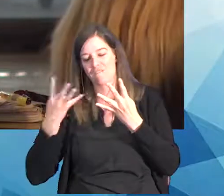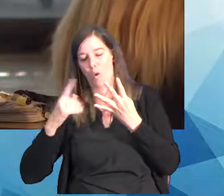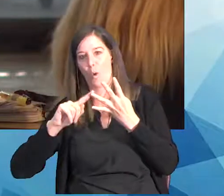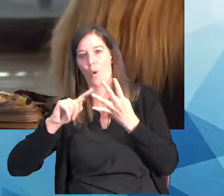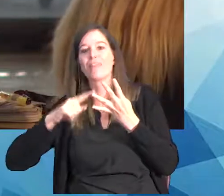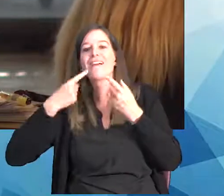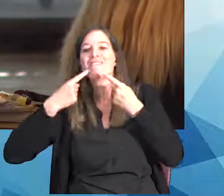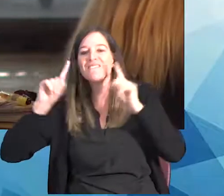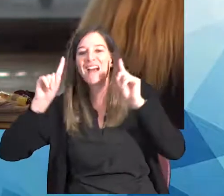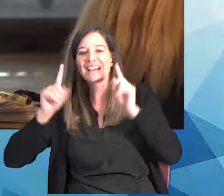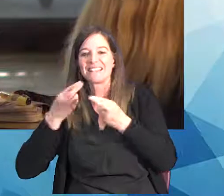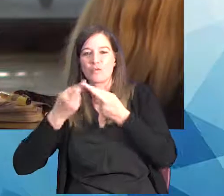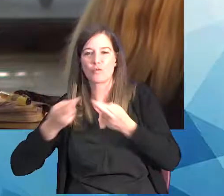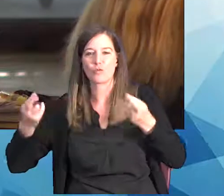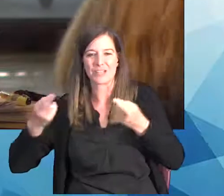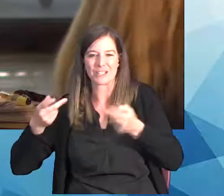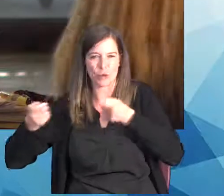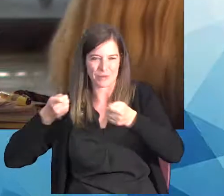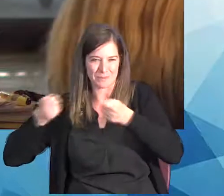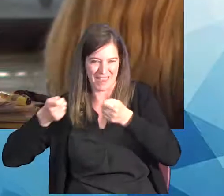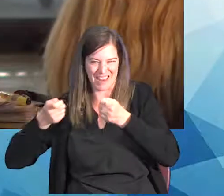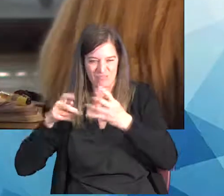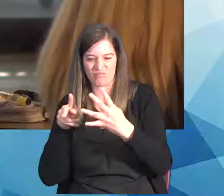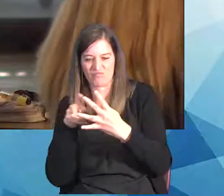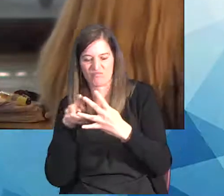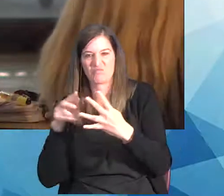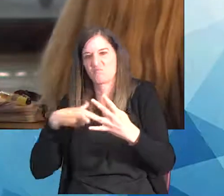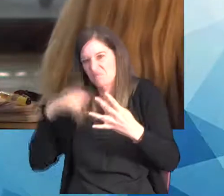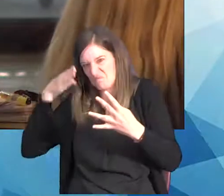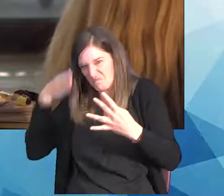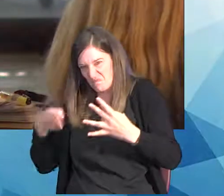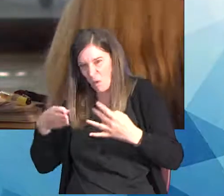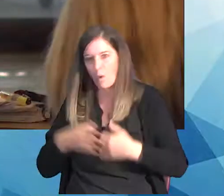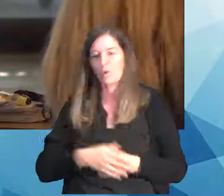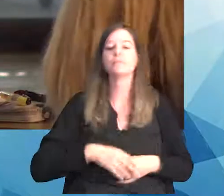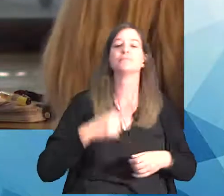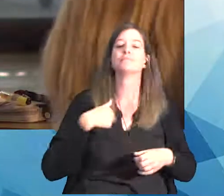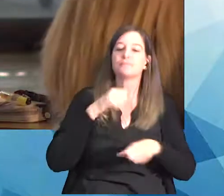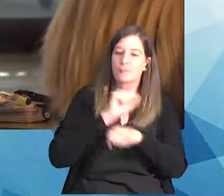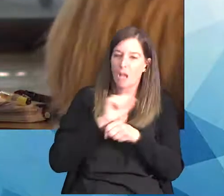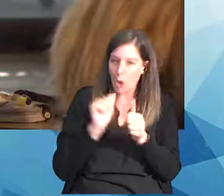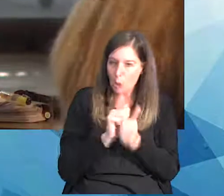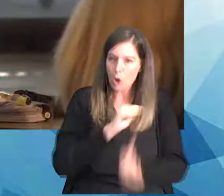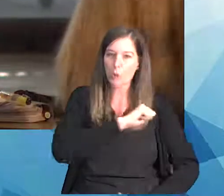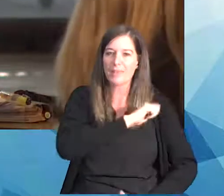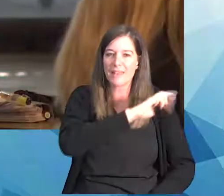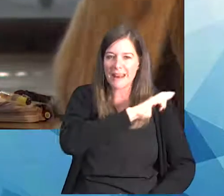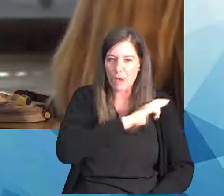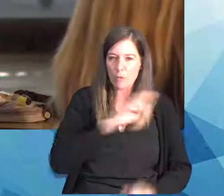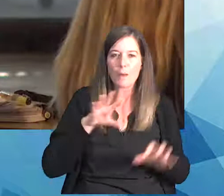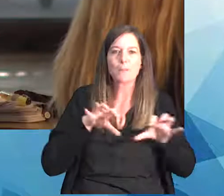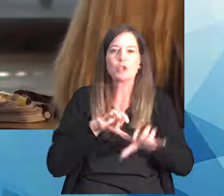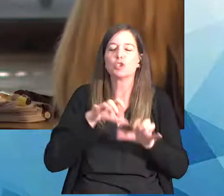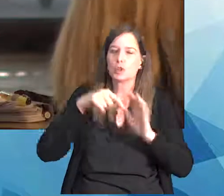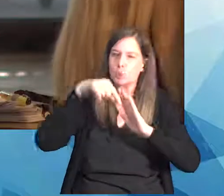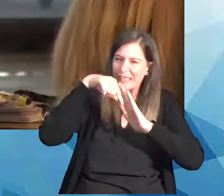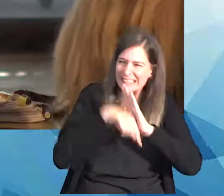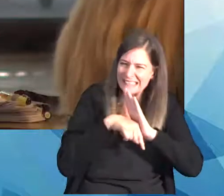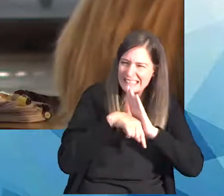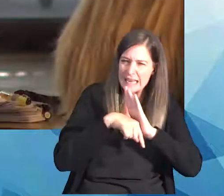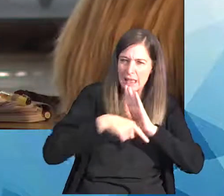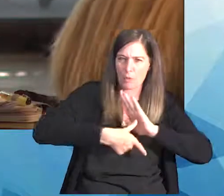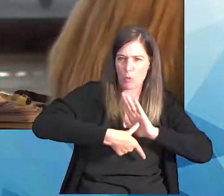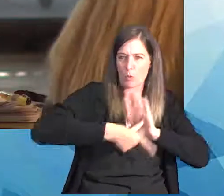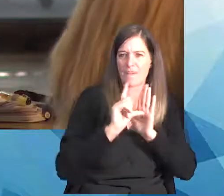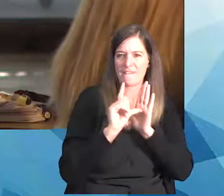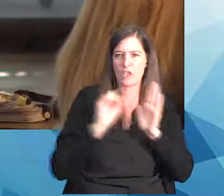mentioned, I am working with the leadership team to perform an in-depth review of our fiscal resources, and as it